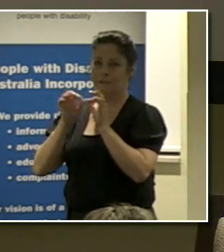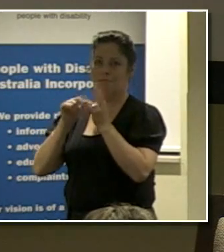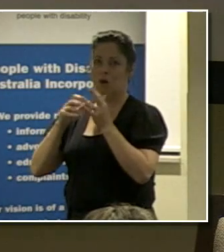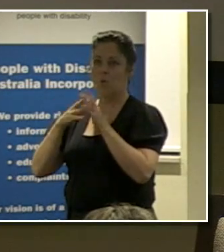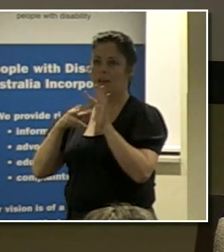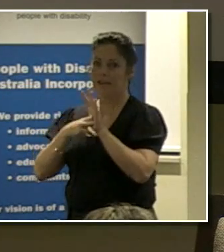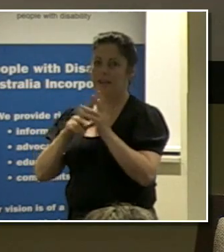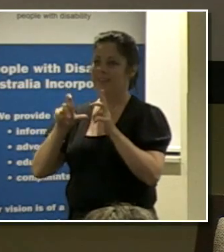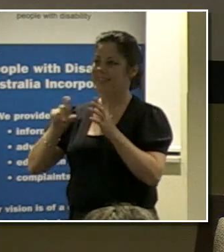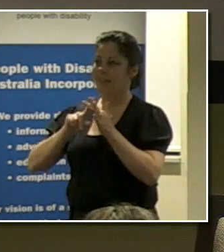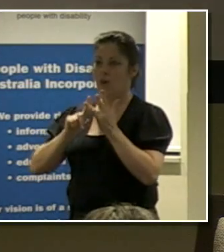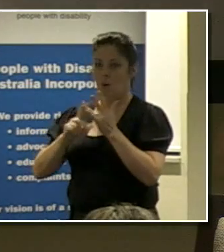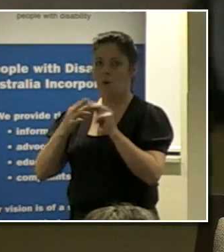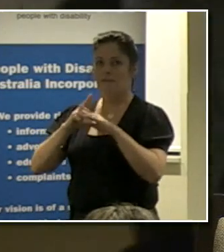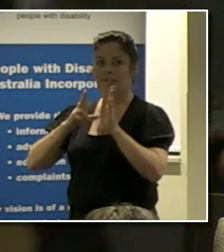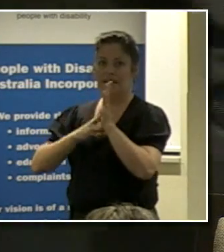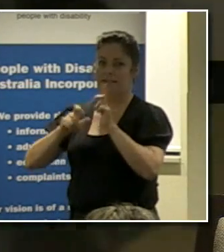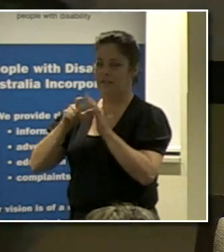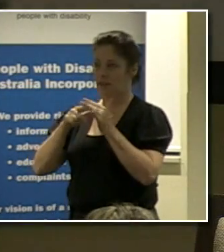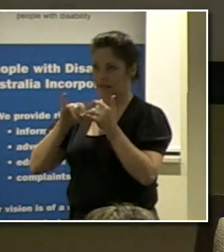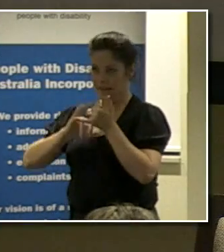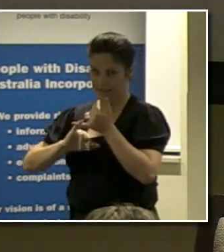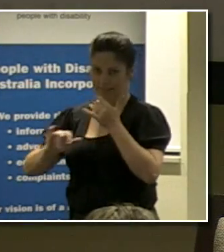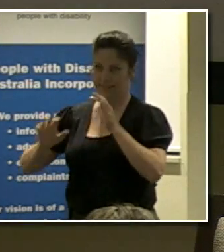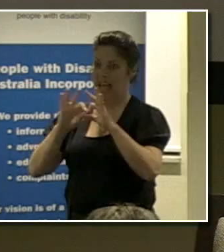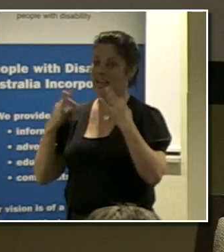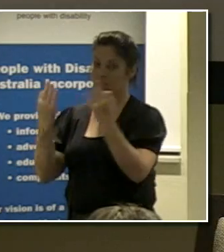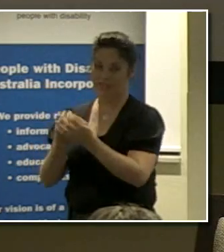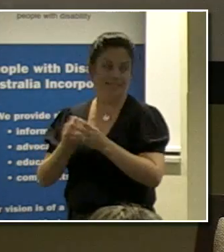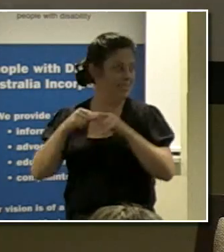National Disability Insurance Agency, to join us here tonight.